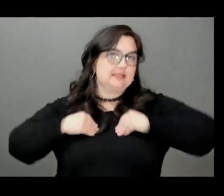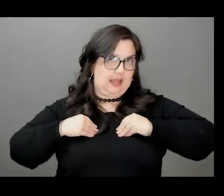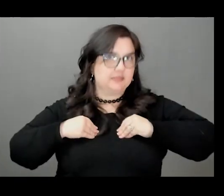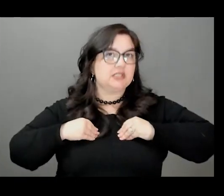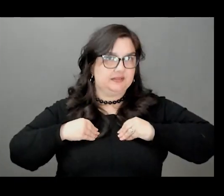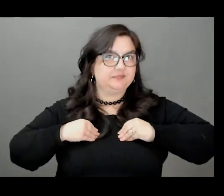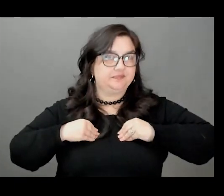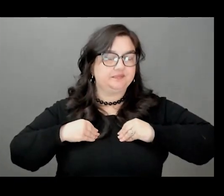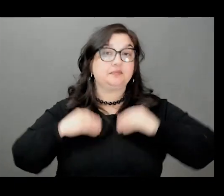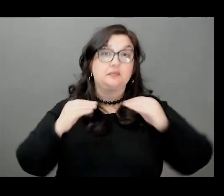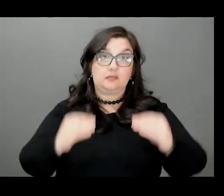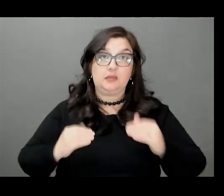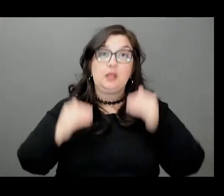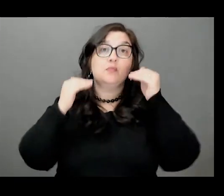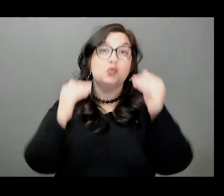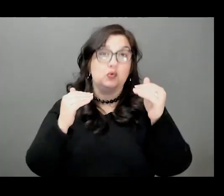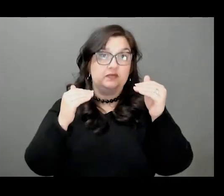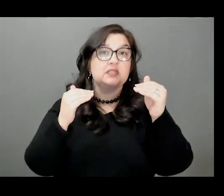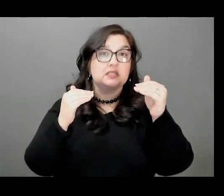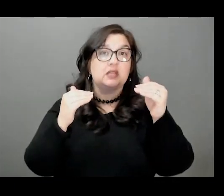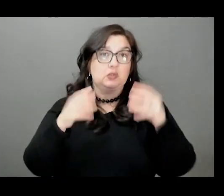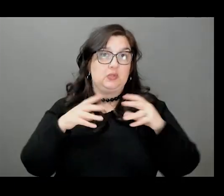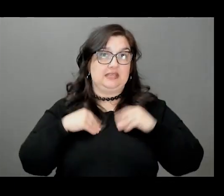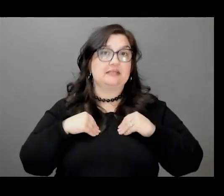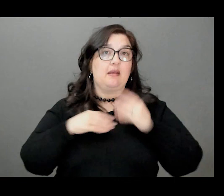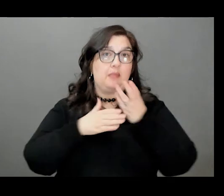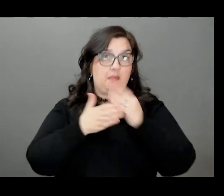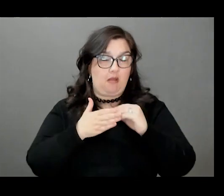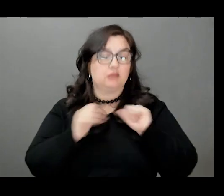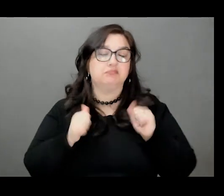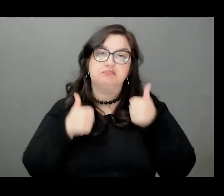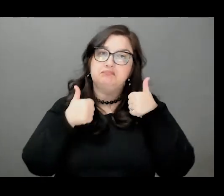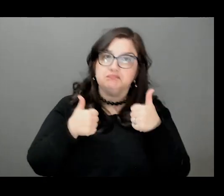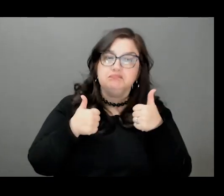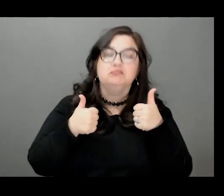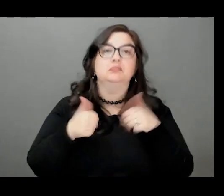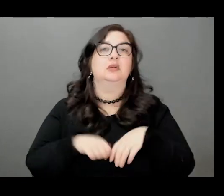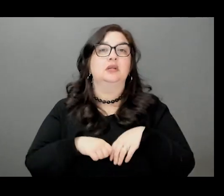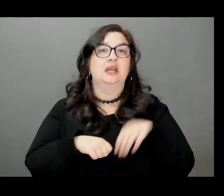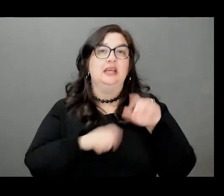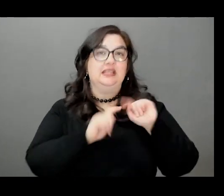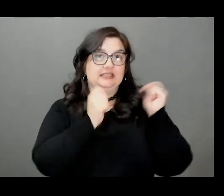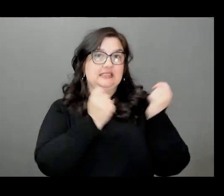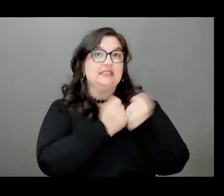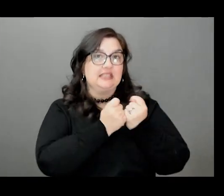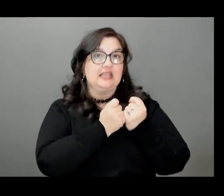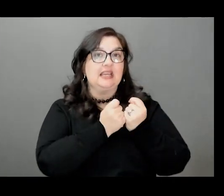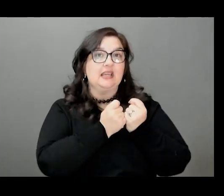I said, yeah, that's fine, and I accepted a batch, right? So it moves to the accepted stage. So that's where,